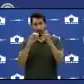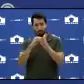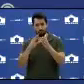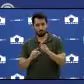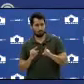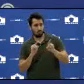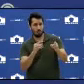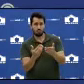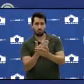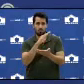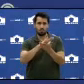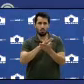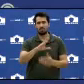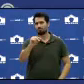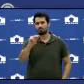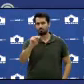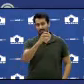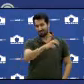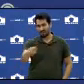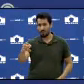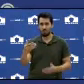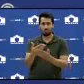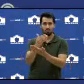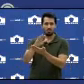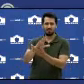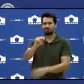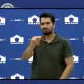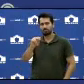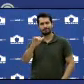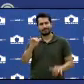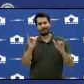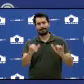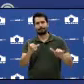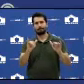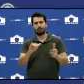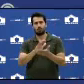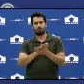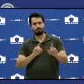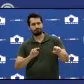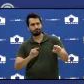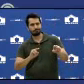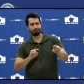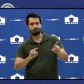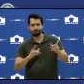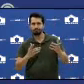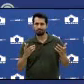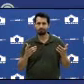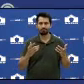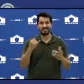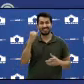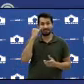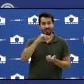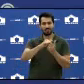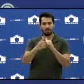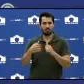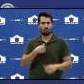to the school on the corner, that will continue to be the case as long as you choose for that to be the case. This process